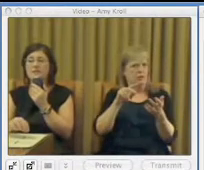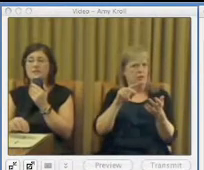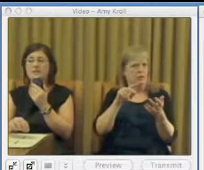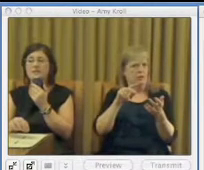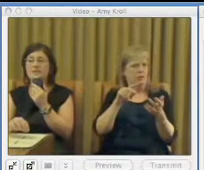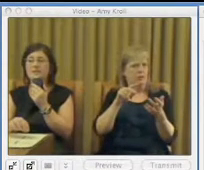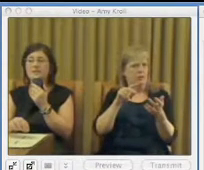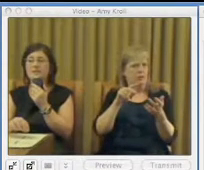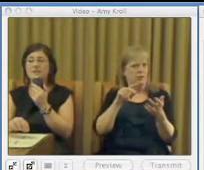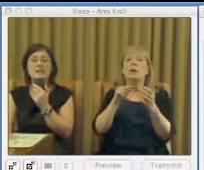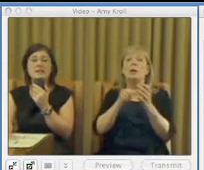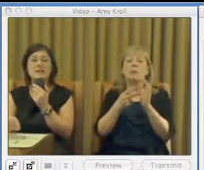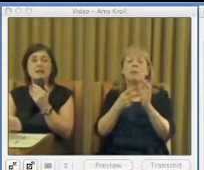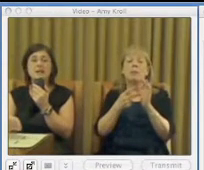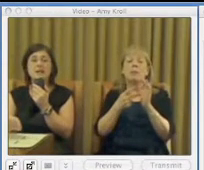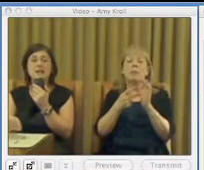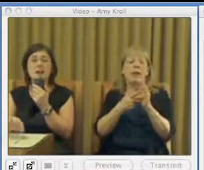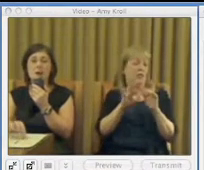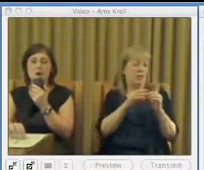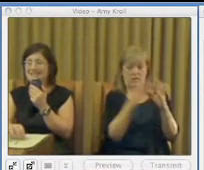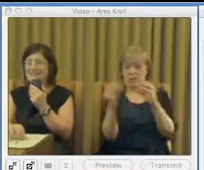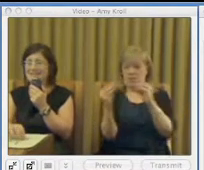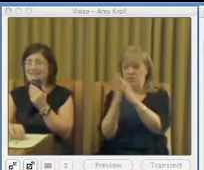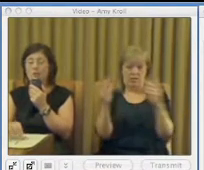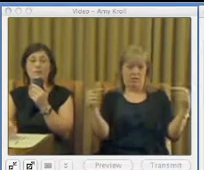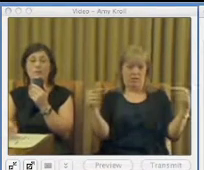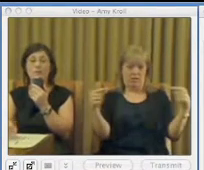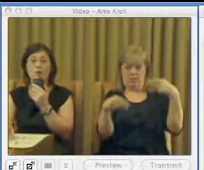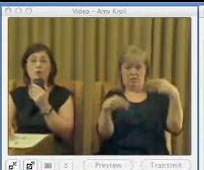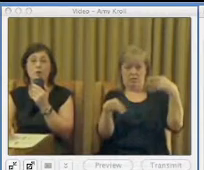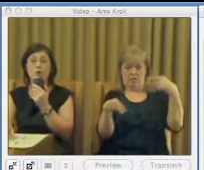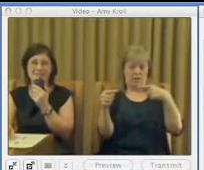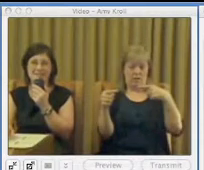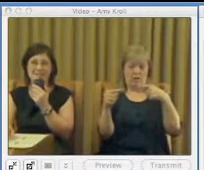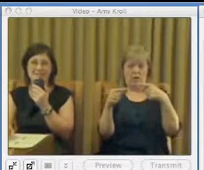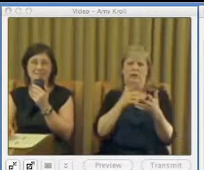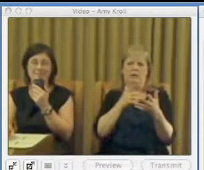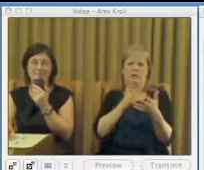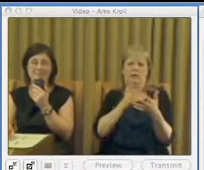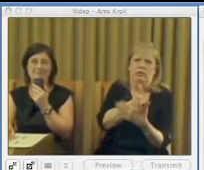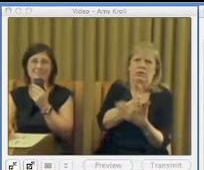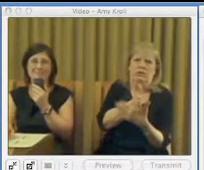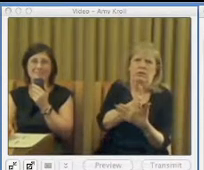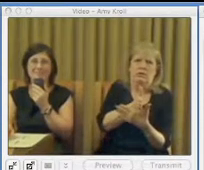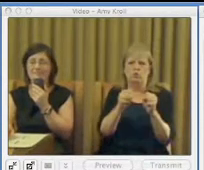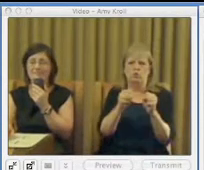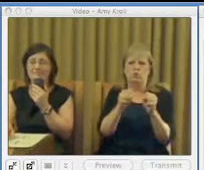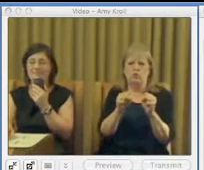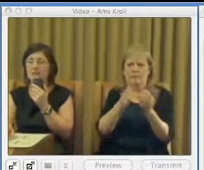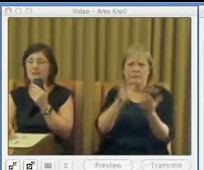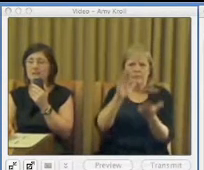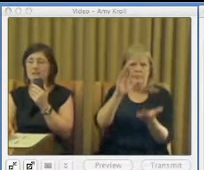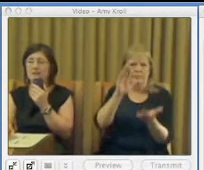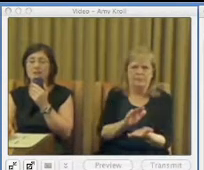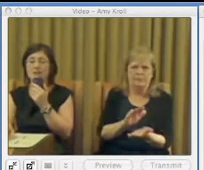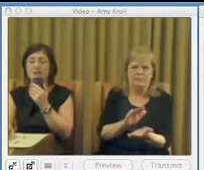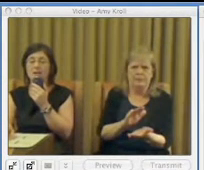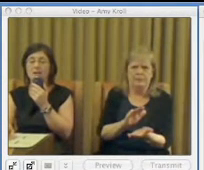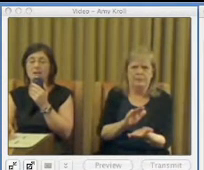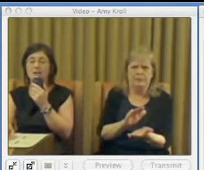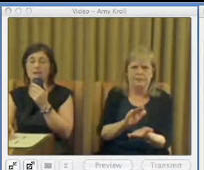Mediation means to intervene between conflicting parties or viewpoints.